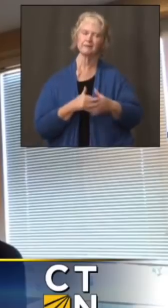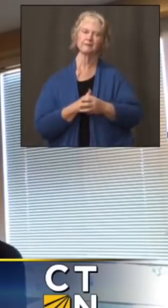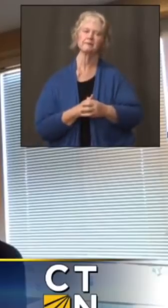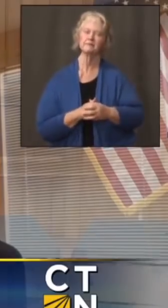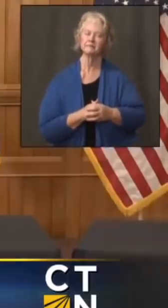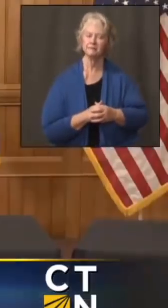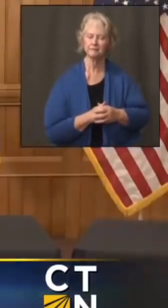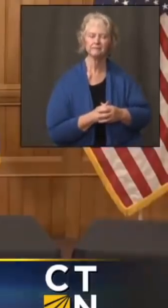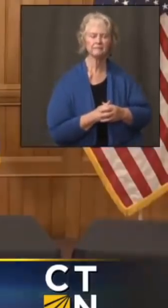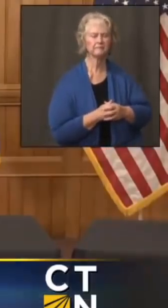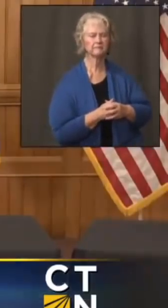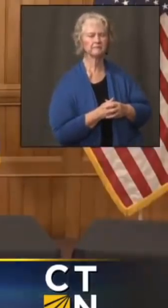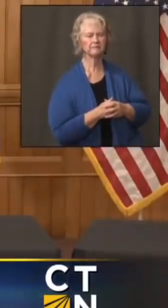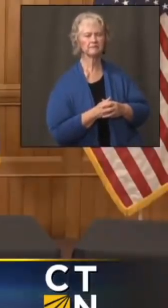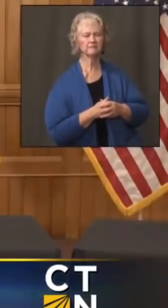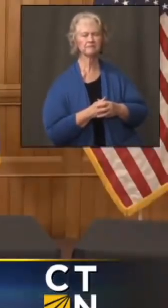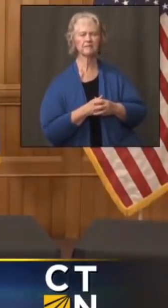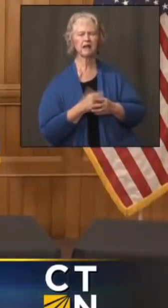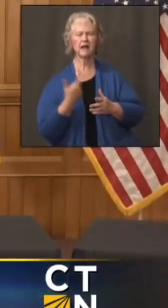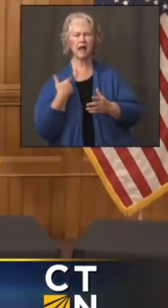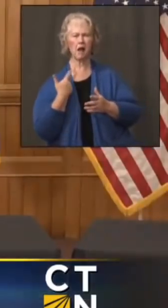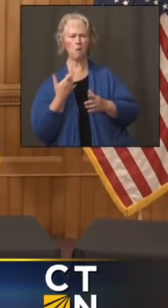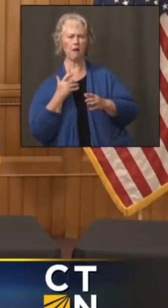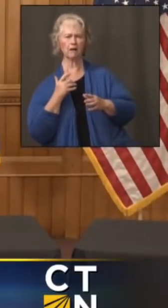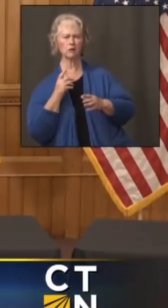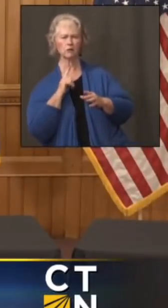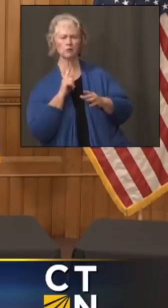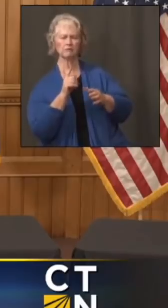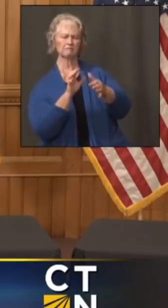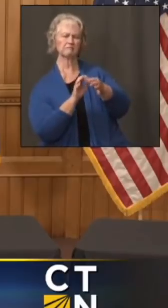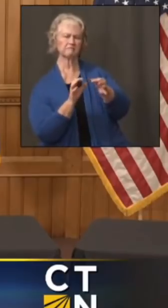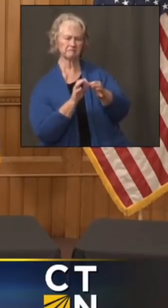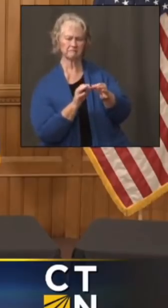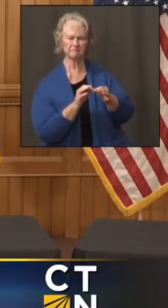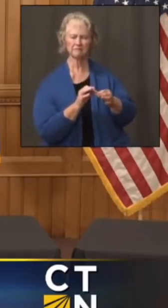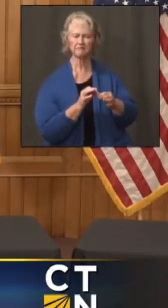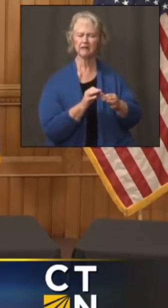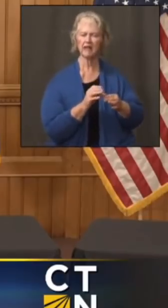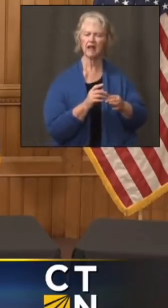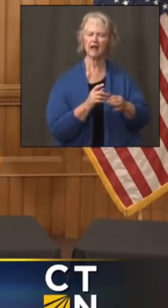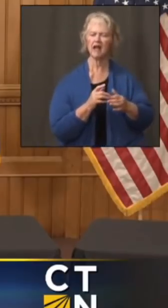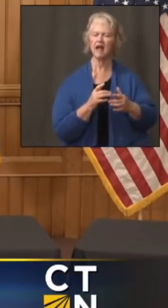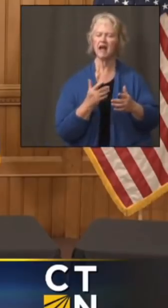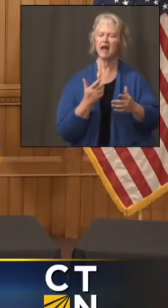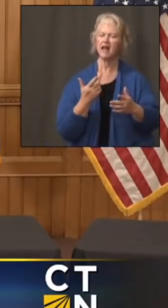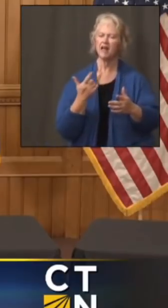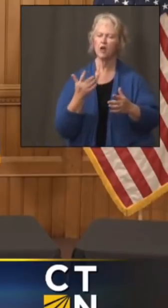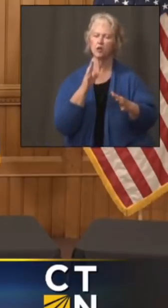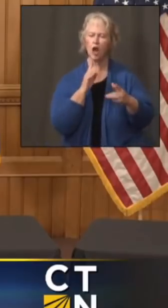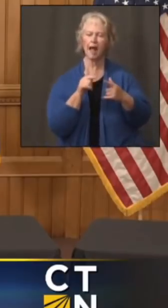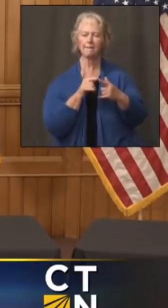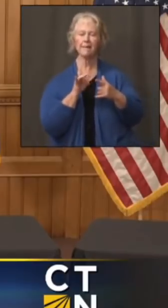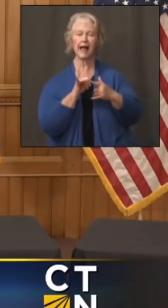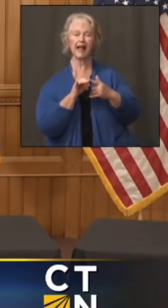Governor, if I may jump in here too quickly, a lot of thought was given to the gathering sizes as we're entering phase 3, and in